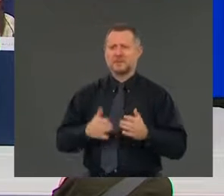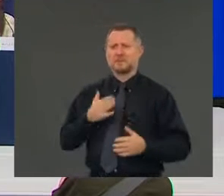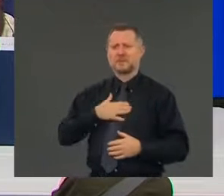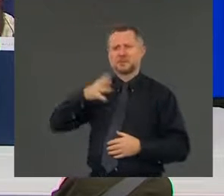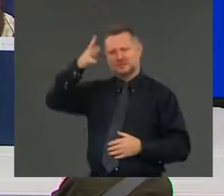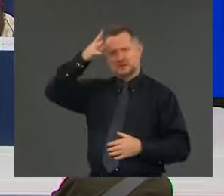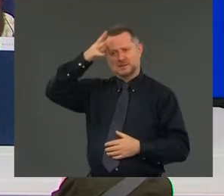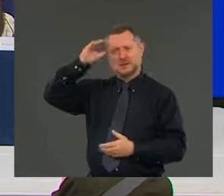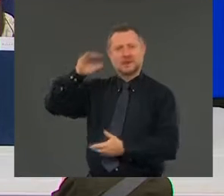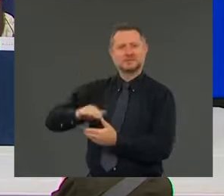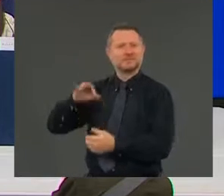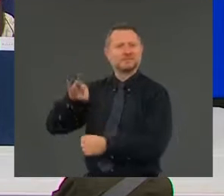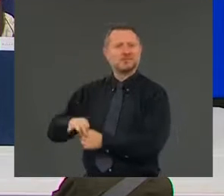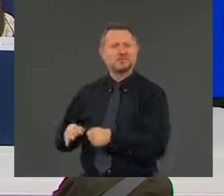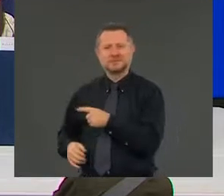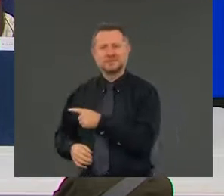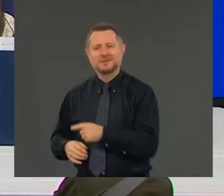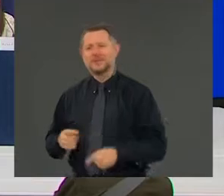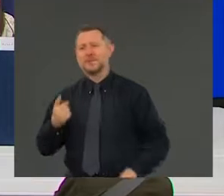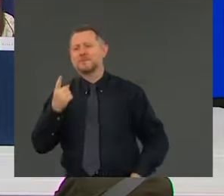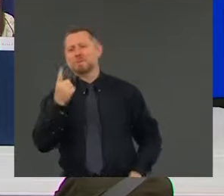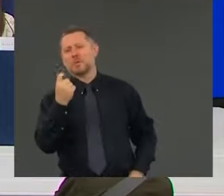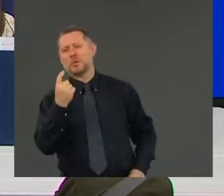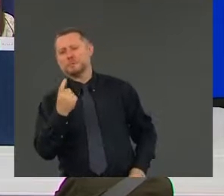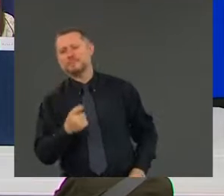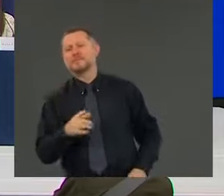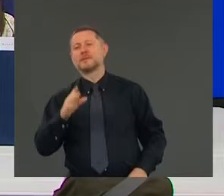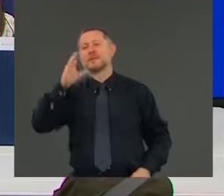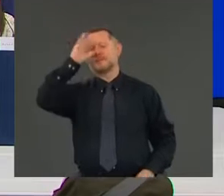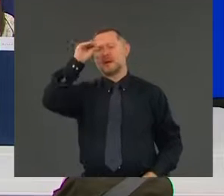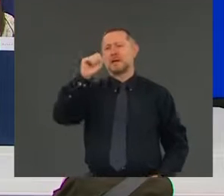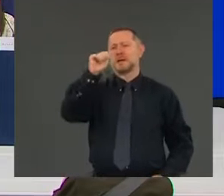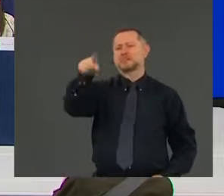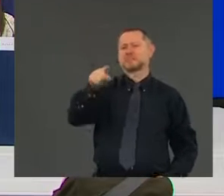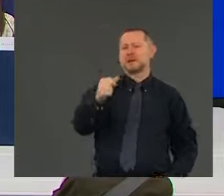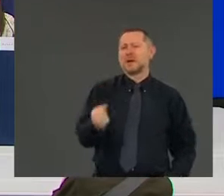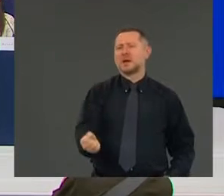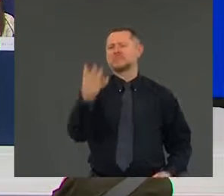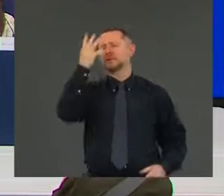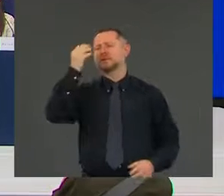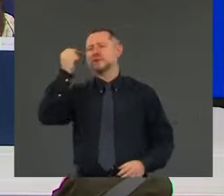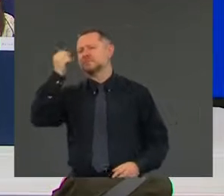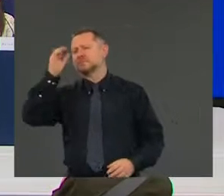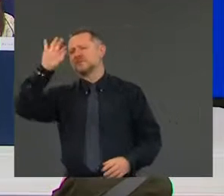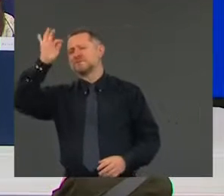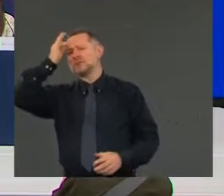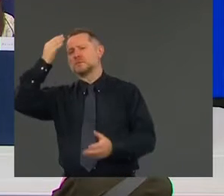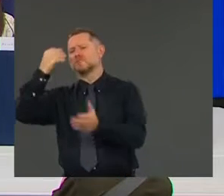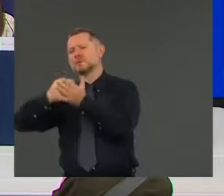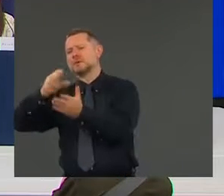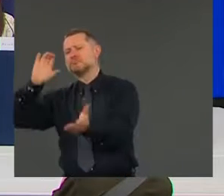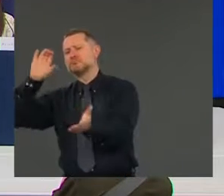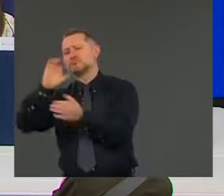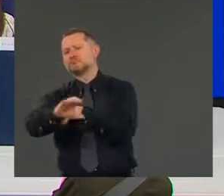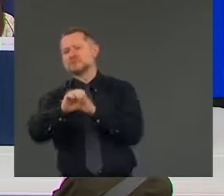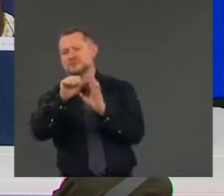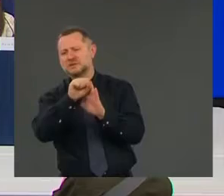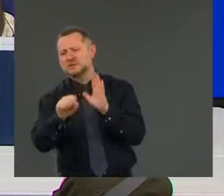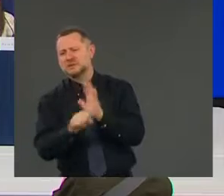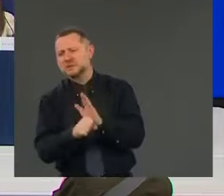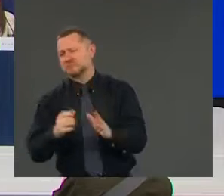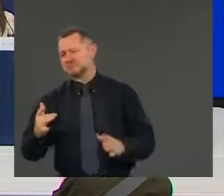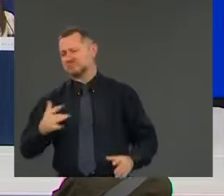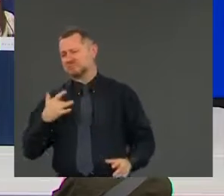May, and it's still unclear how much money the federal government will give the state. Do you anticipate that the state will unveil